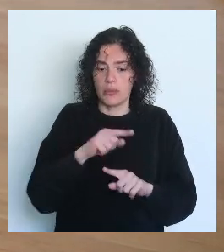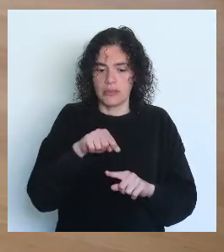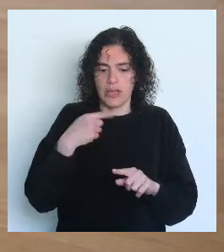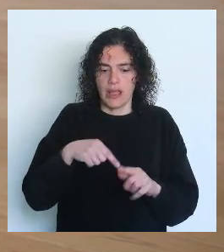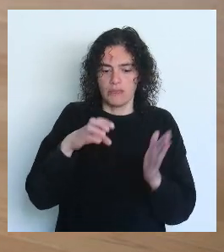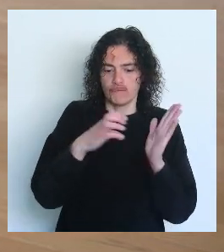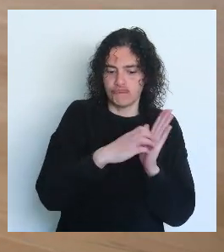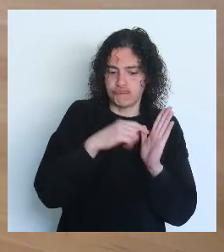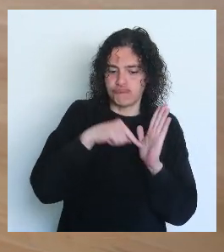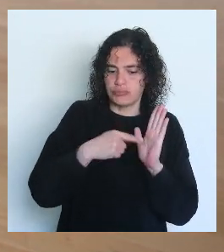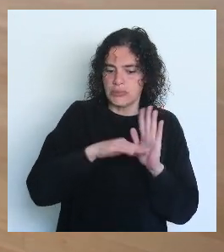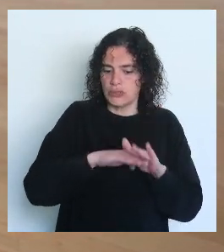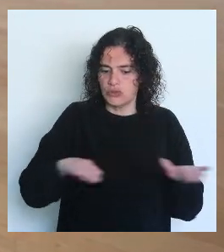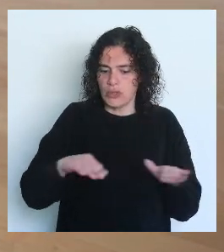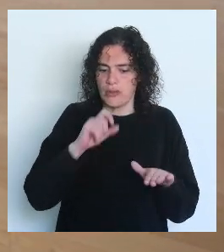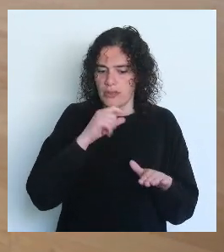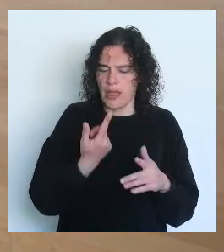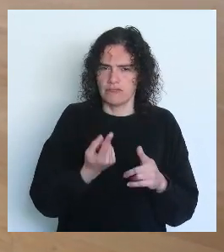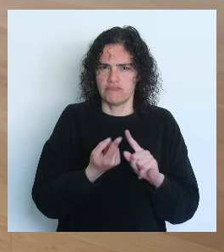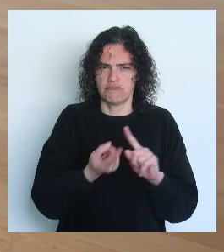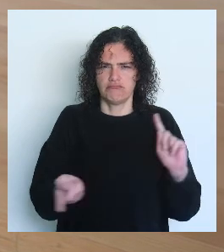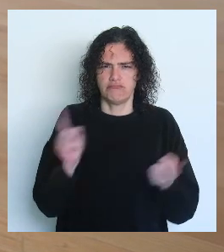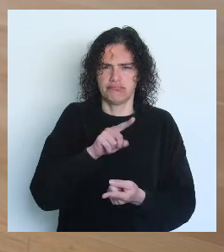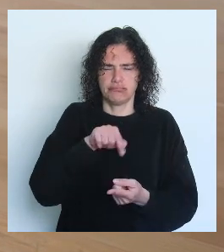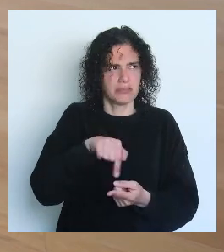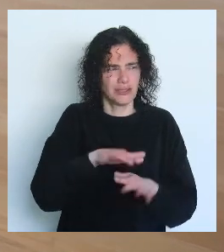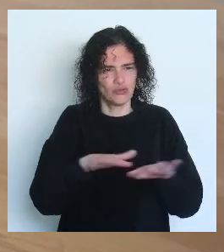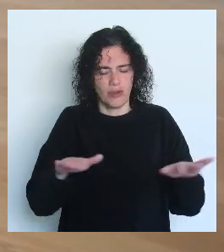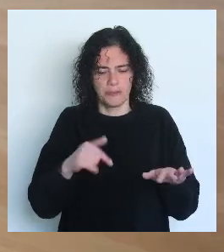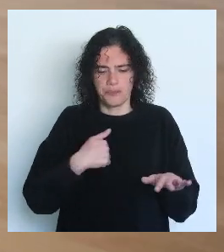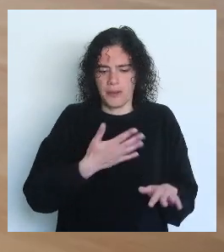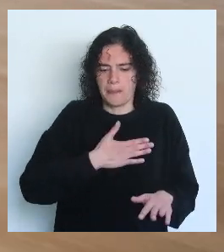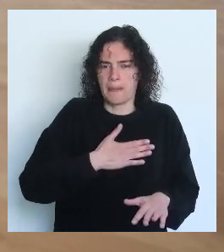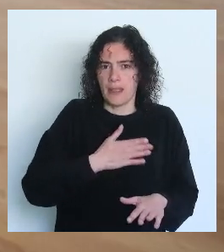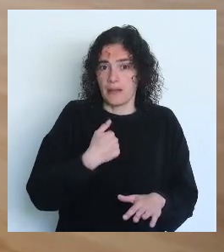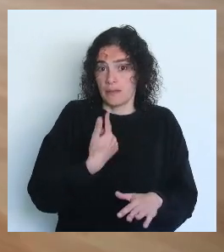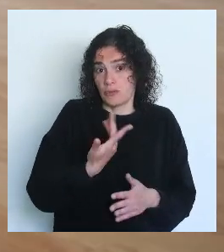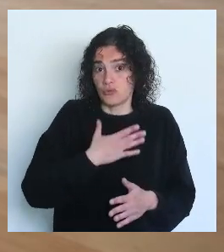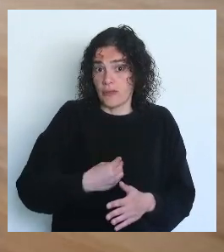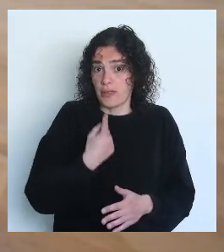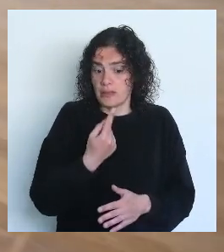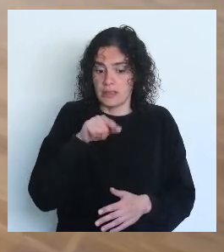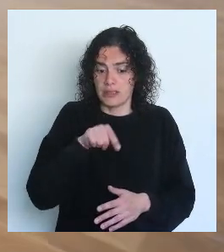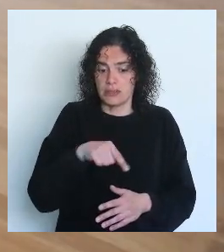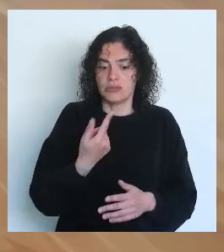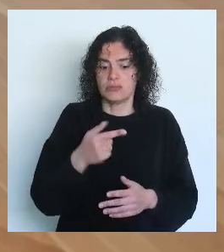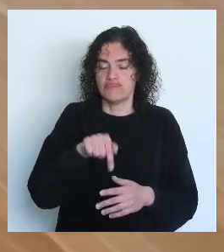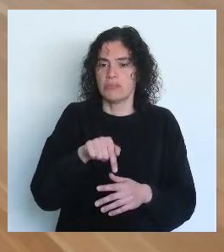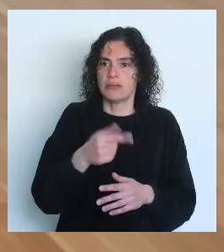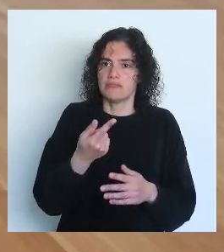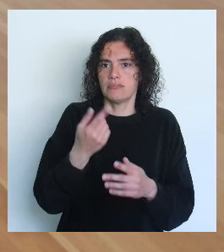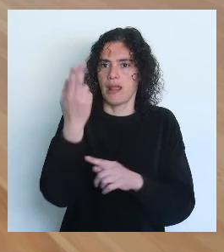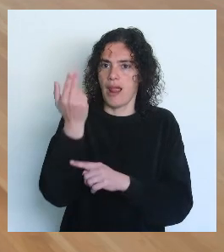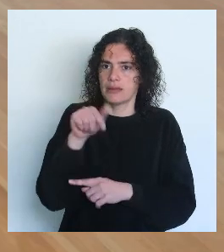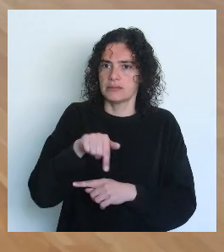floor, and then this mark on the floor that creates a contradiction on the floor. I would love to be able to tell you that this